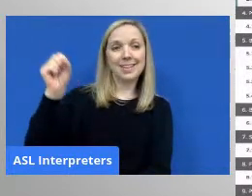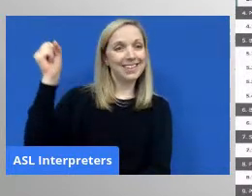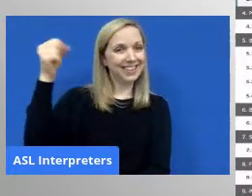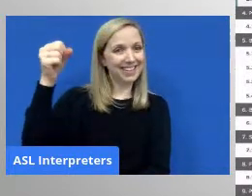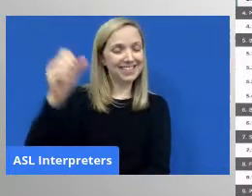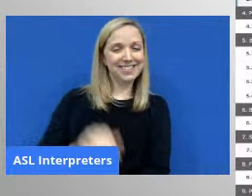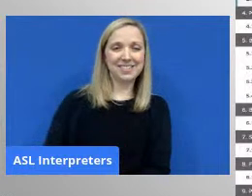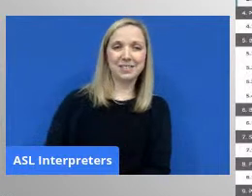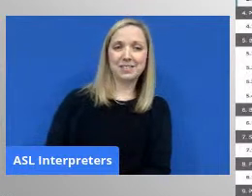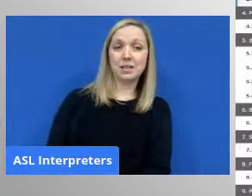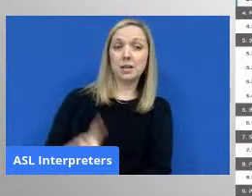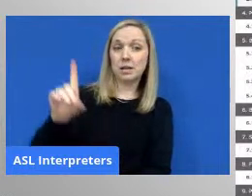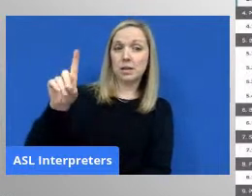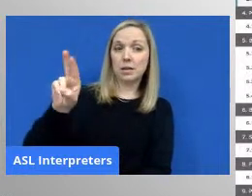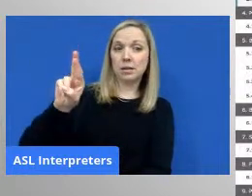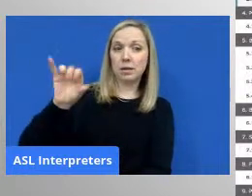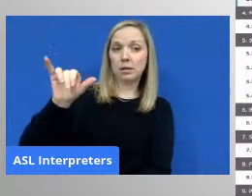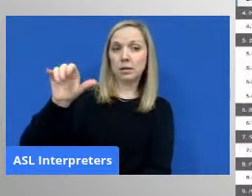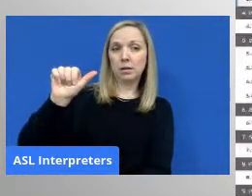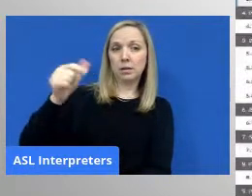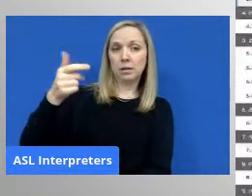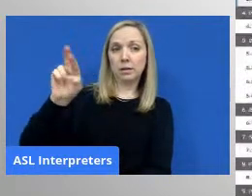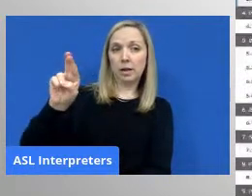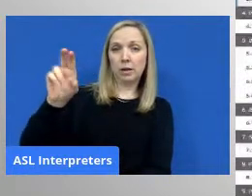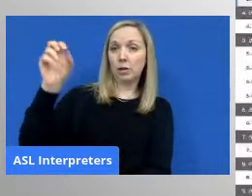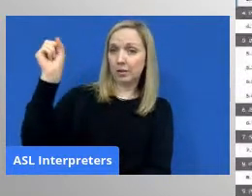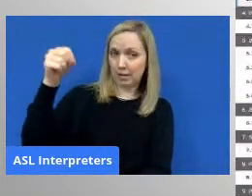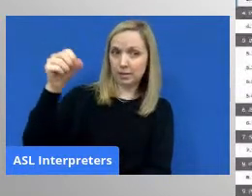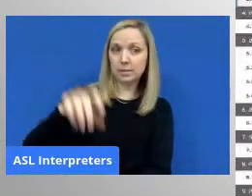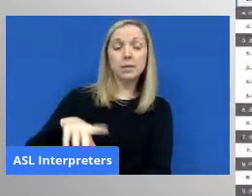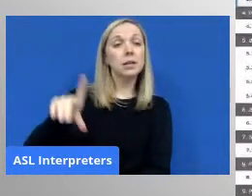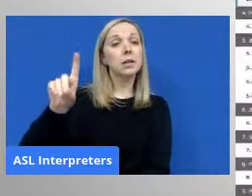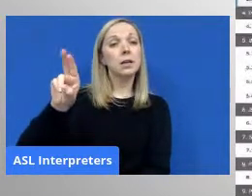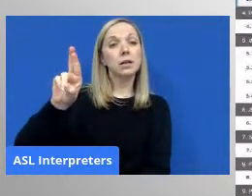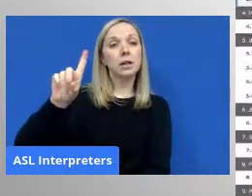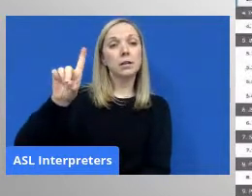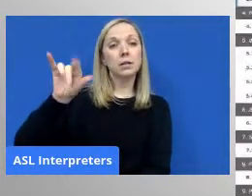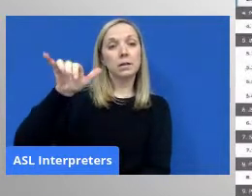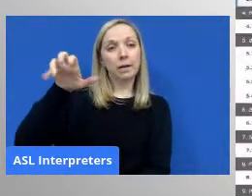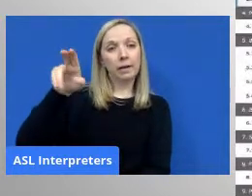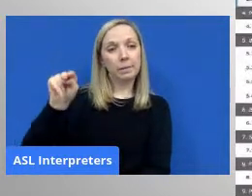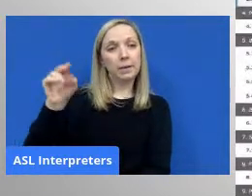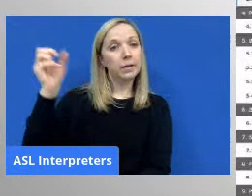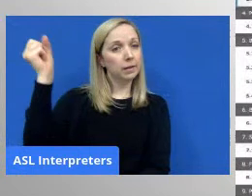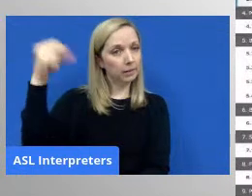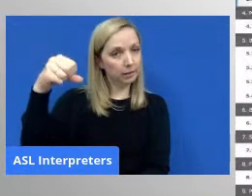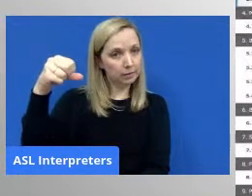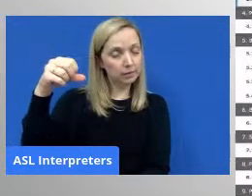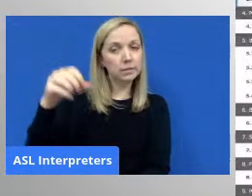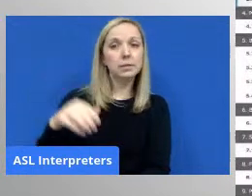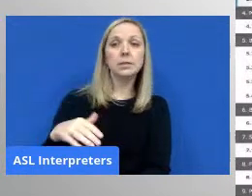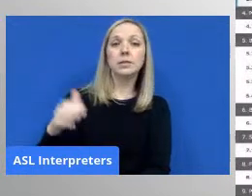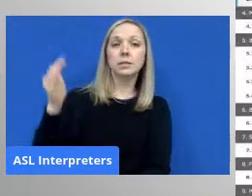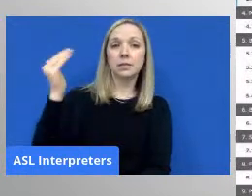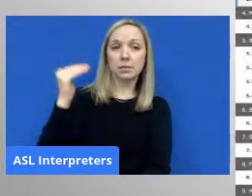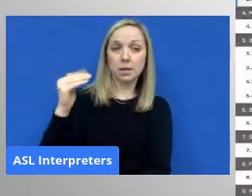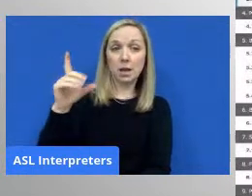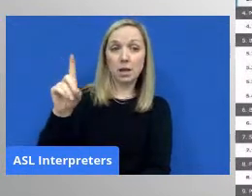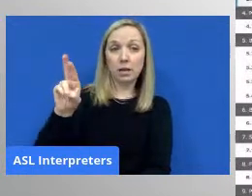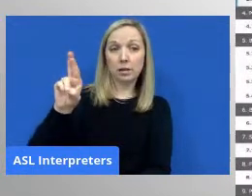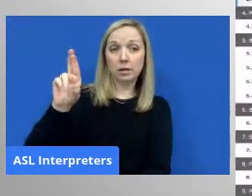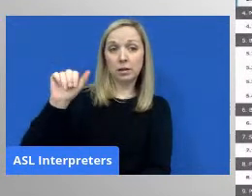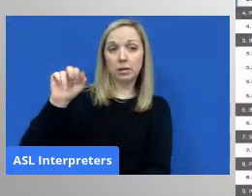Yes. Dr. Yeager? Yes. Dr. Dykeman? Yes. Dr.